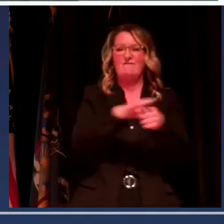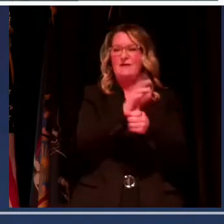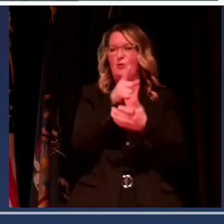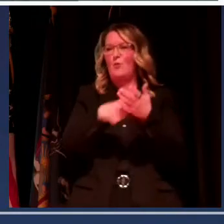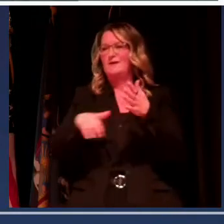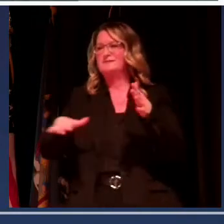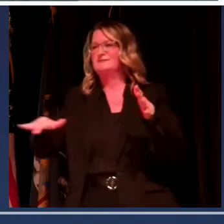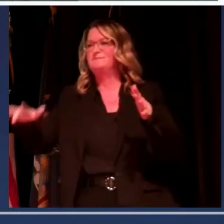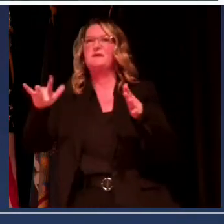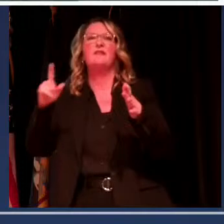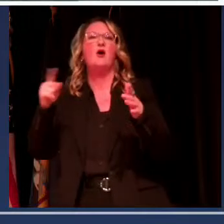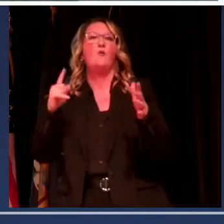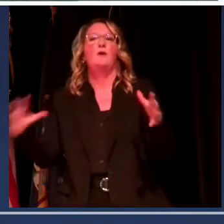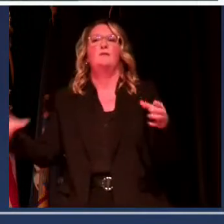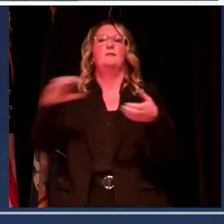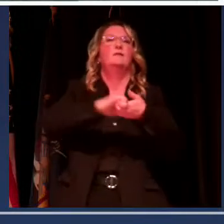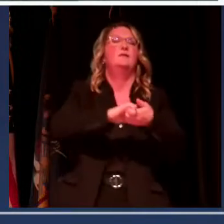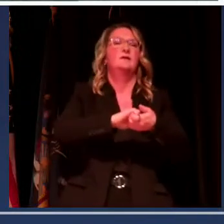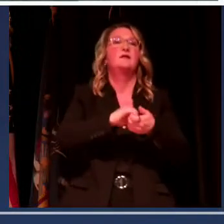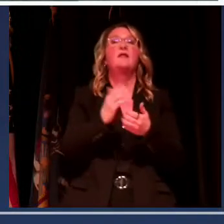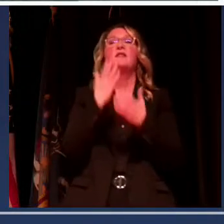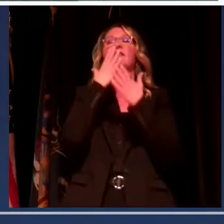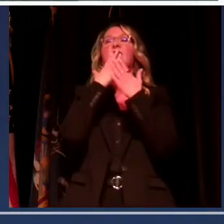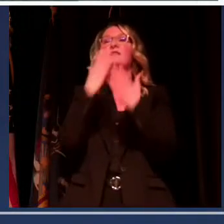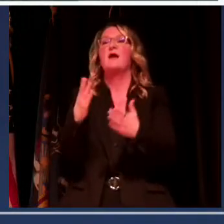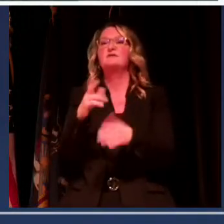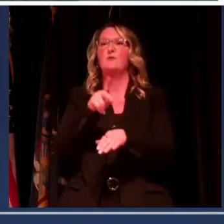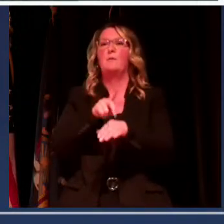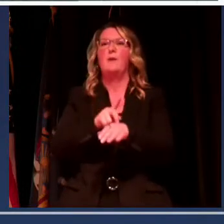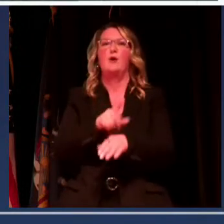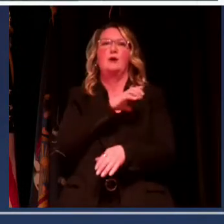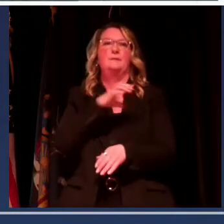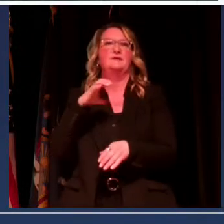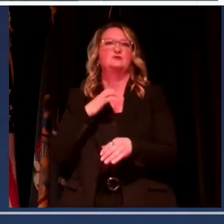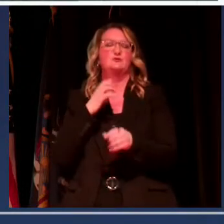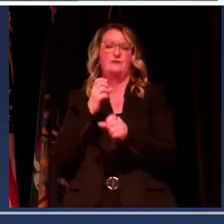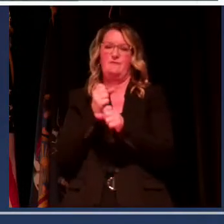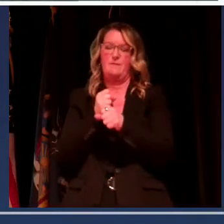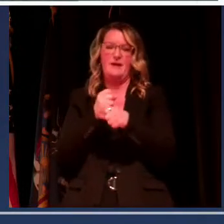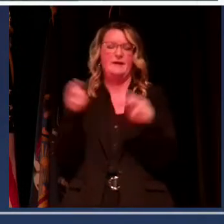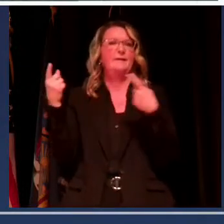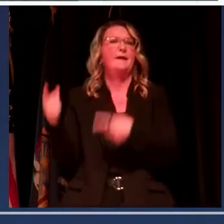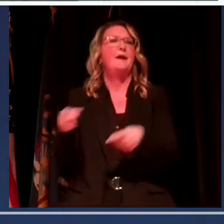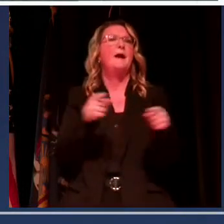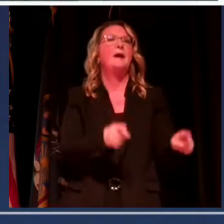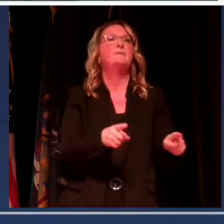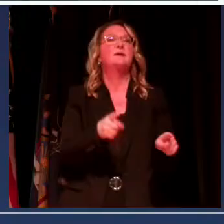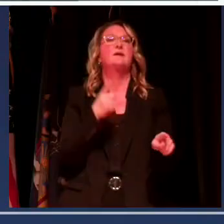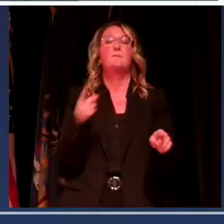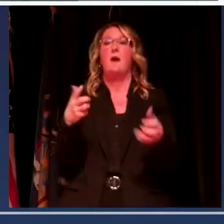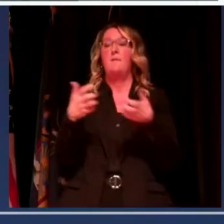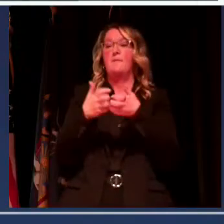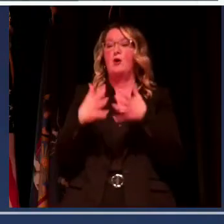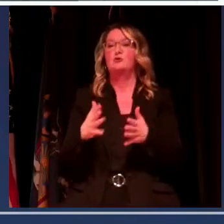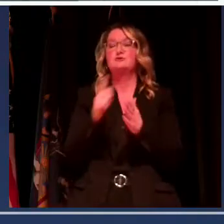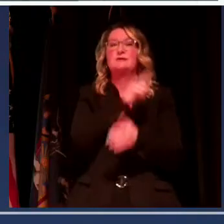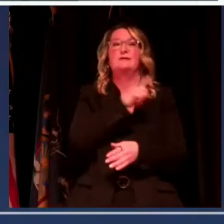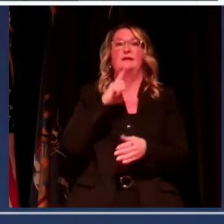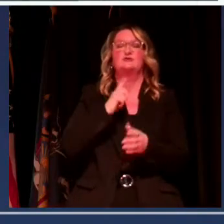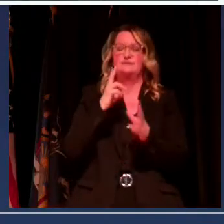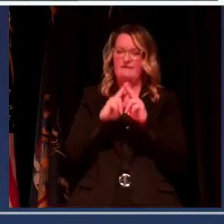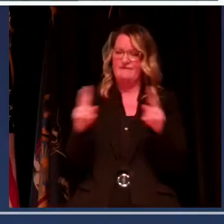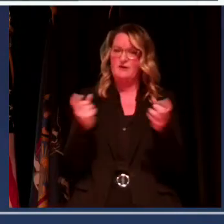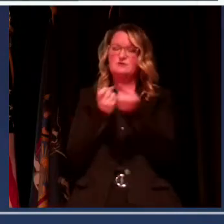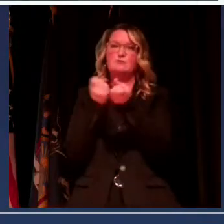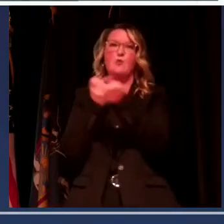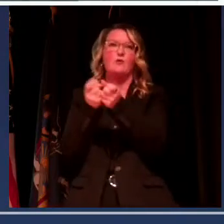collection. I thank Parks Commissioner Troy Schinzel and his team for making this a reality. I thank my partners in the legislature who've been very supportive of this